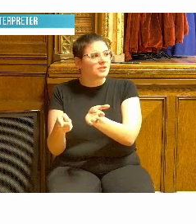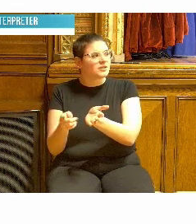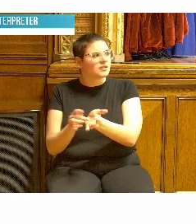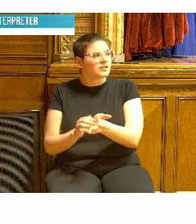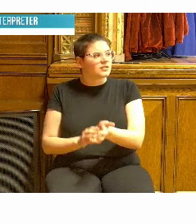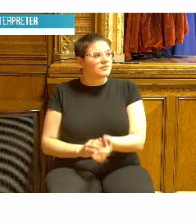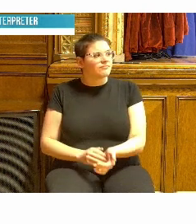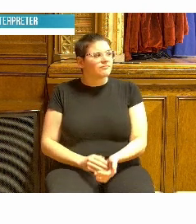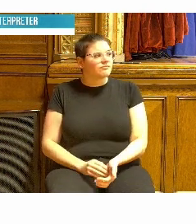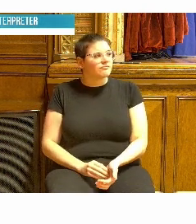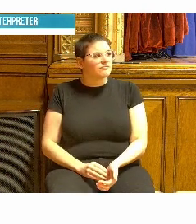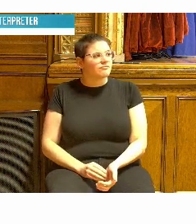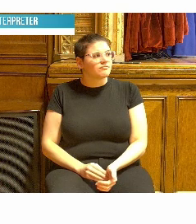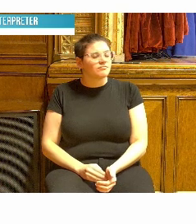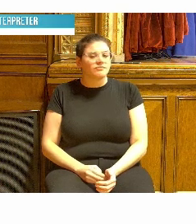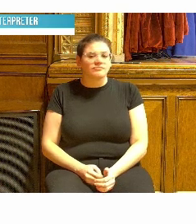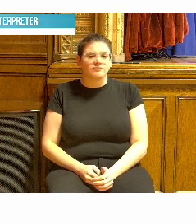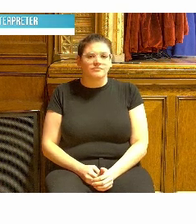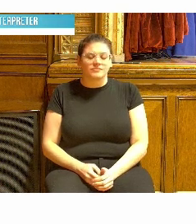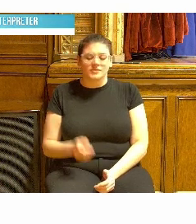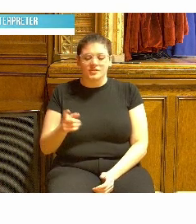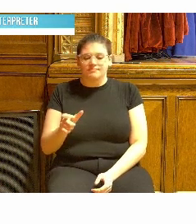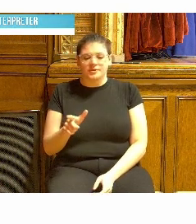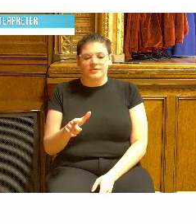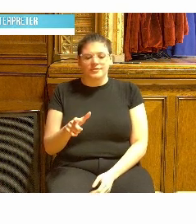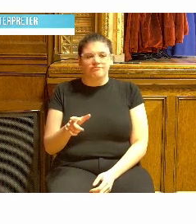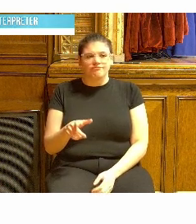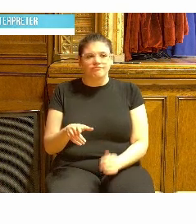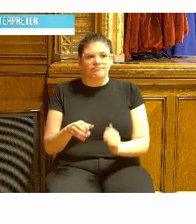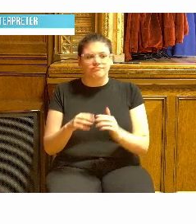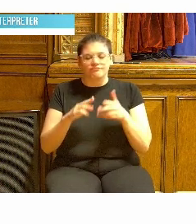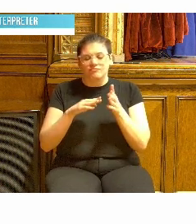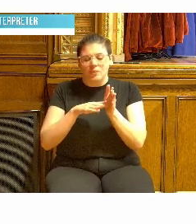by low wages,